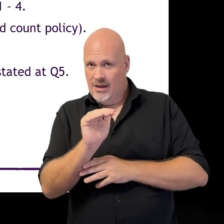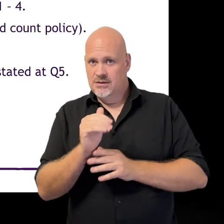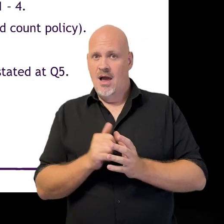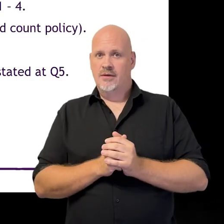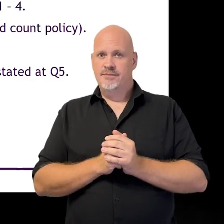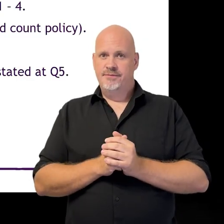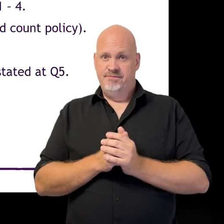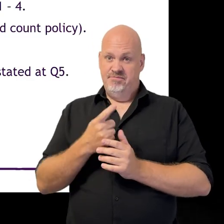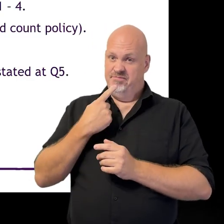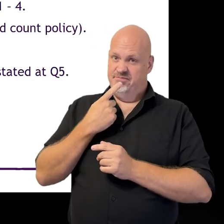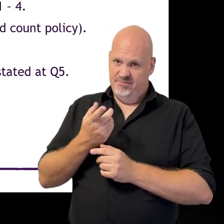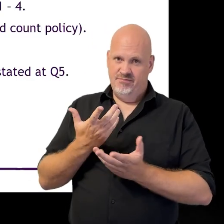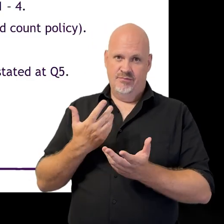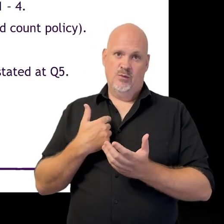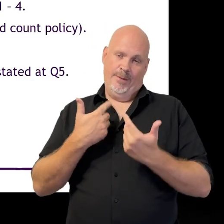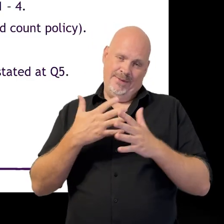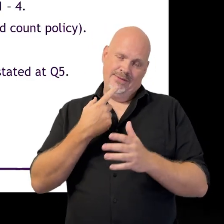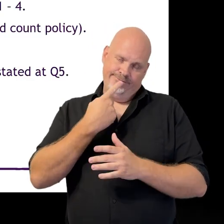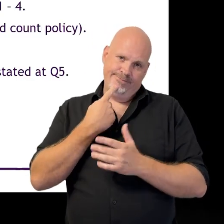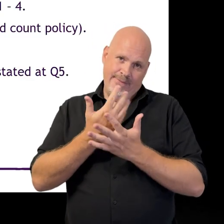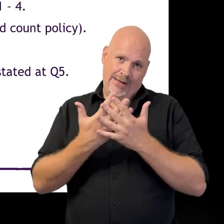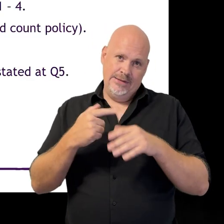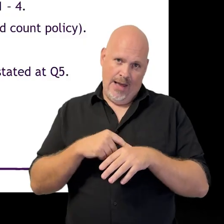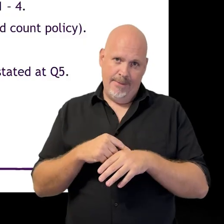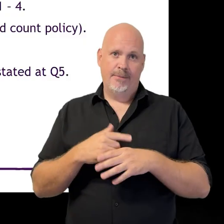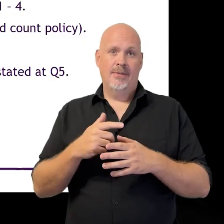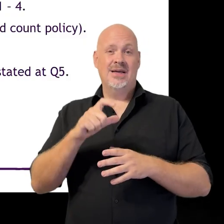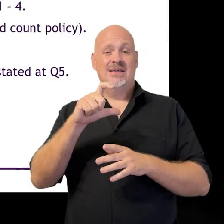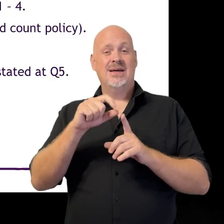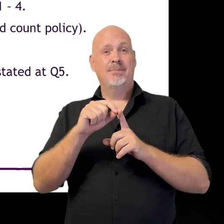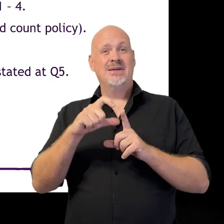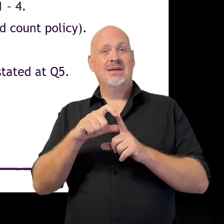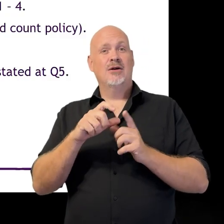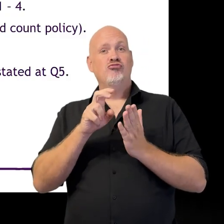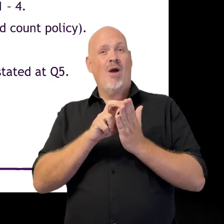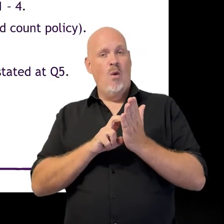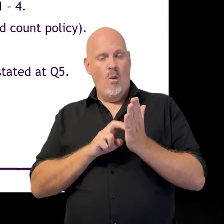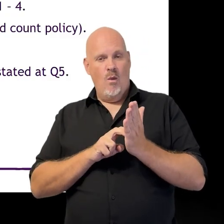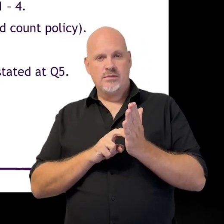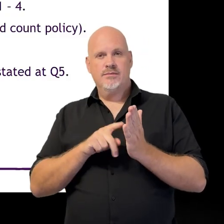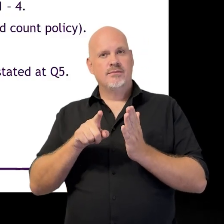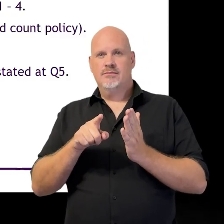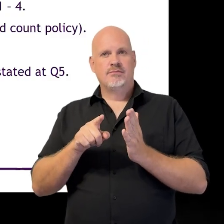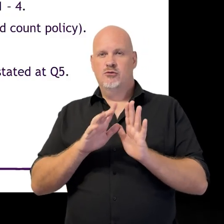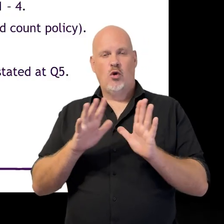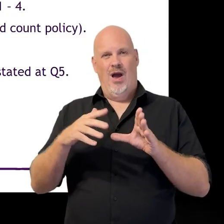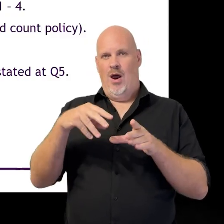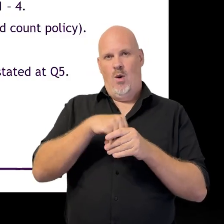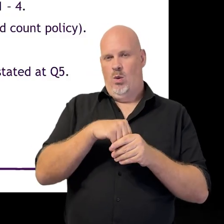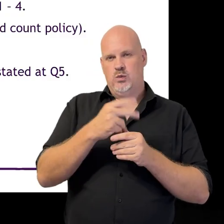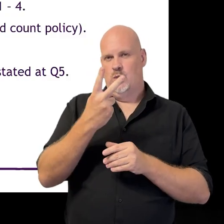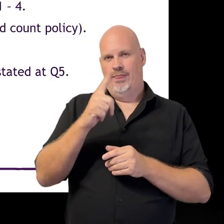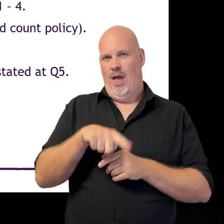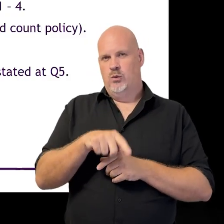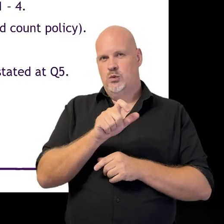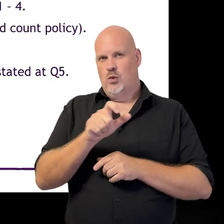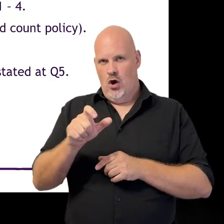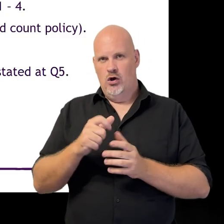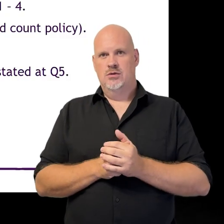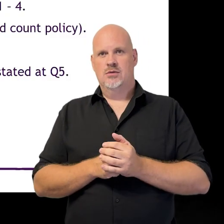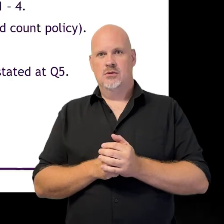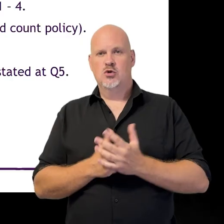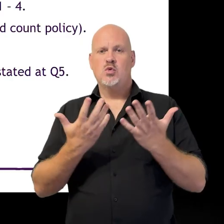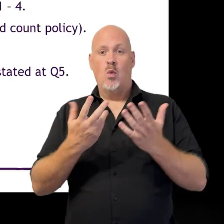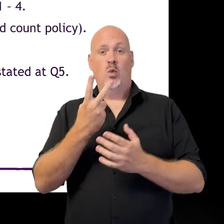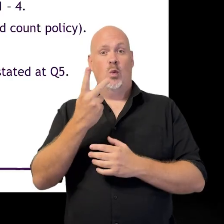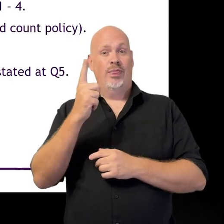CPD record in an appropriate format, then you have completed task 1. Just a reminder